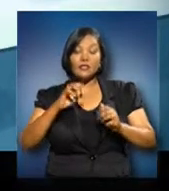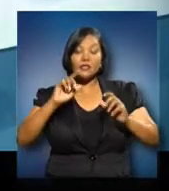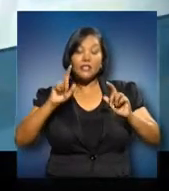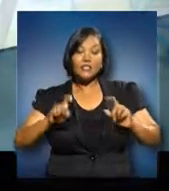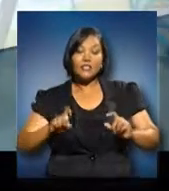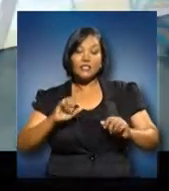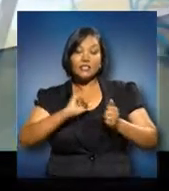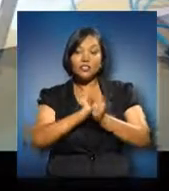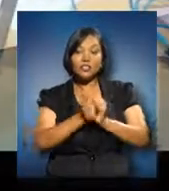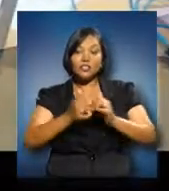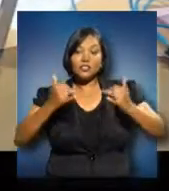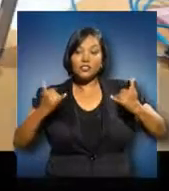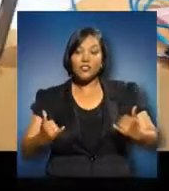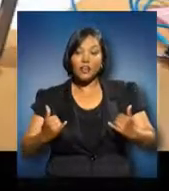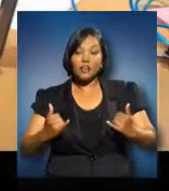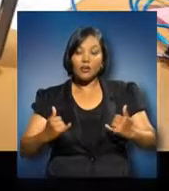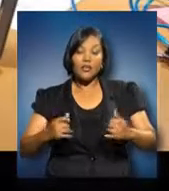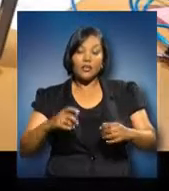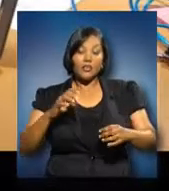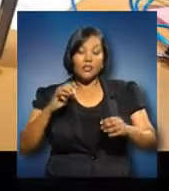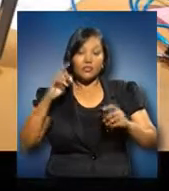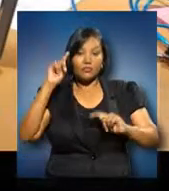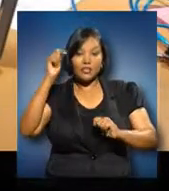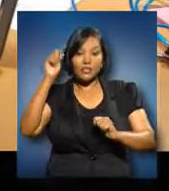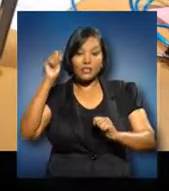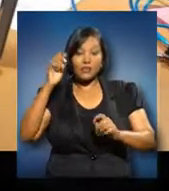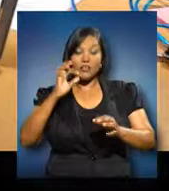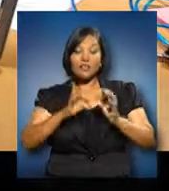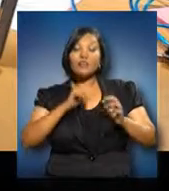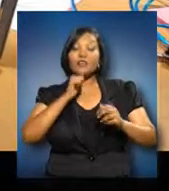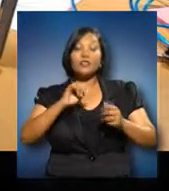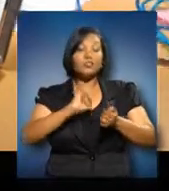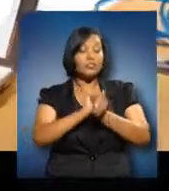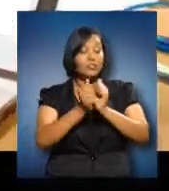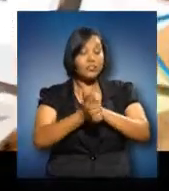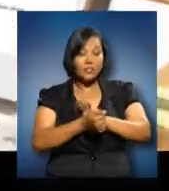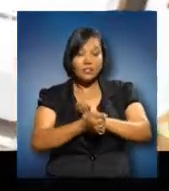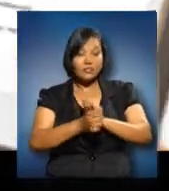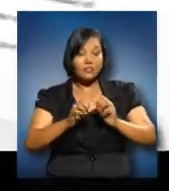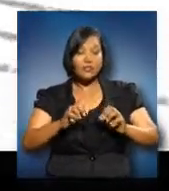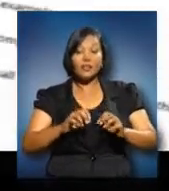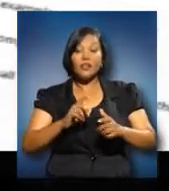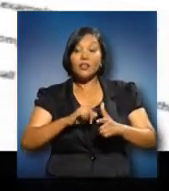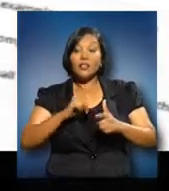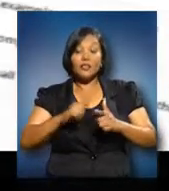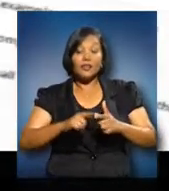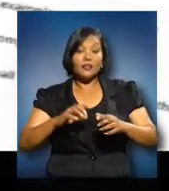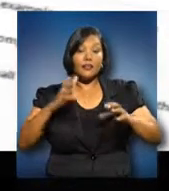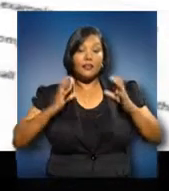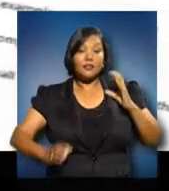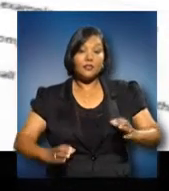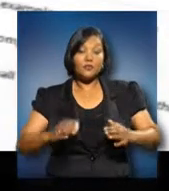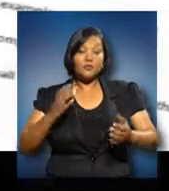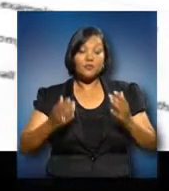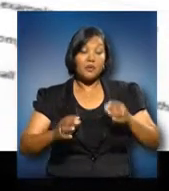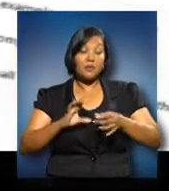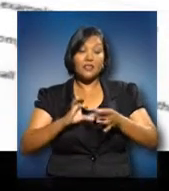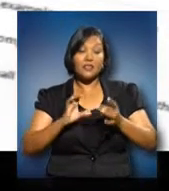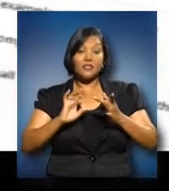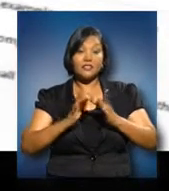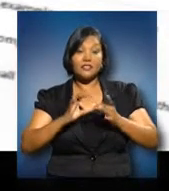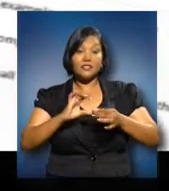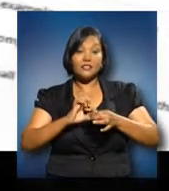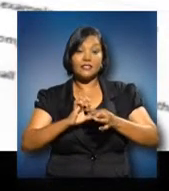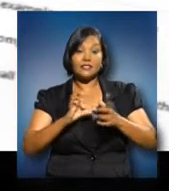now. Locally, if our Internet service providers fail to commit, consumers could face impaired or